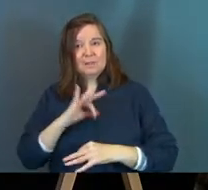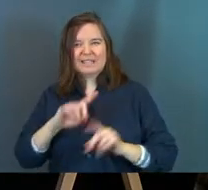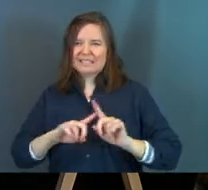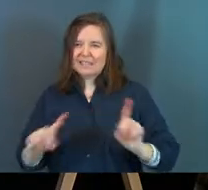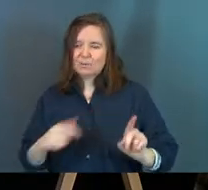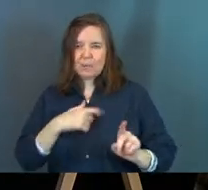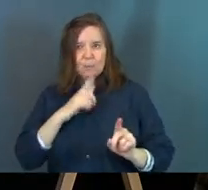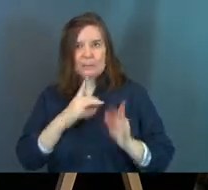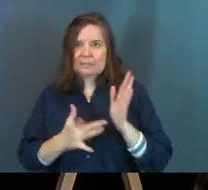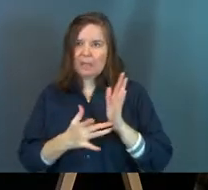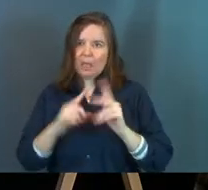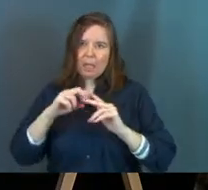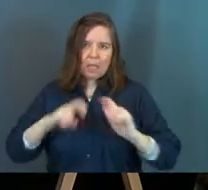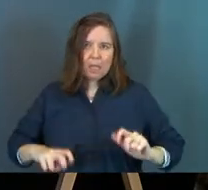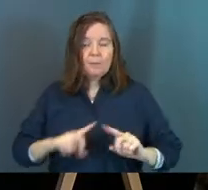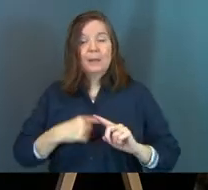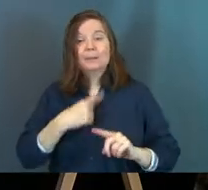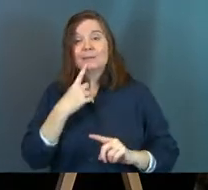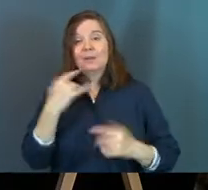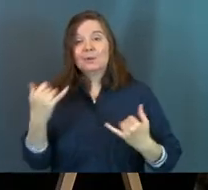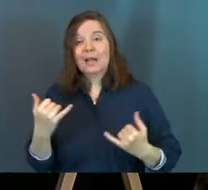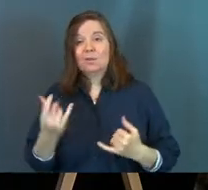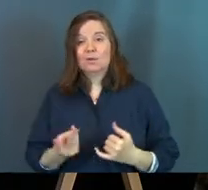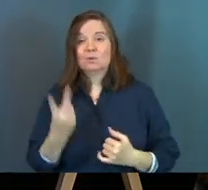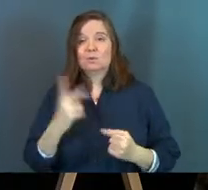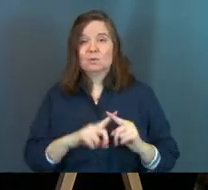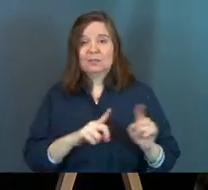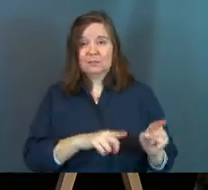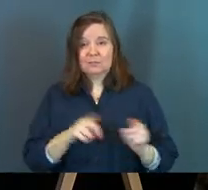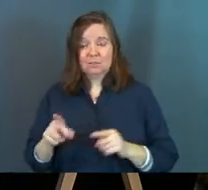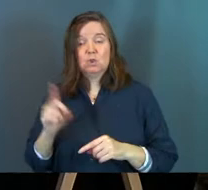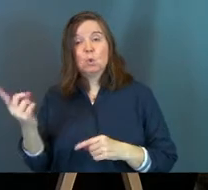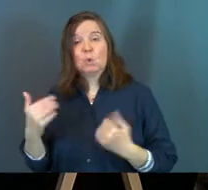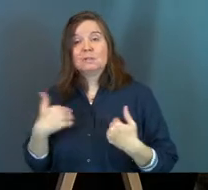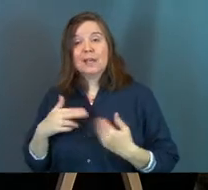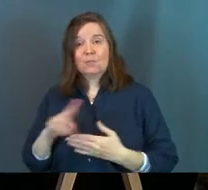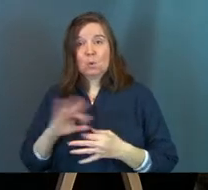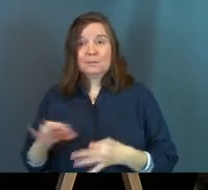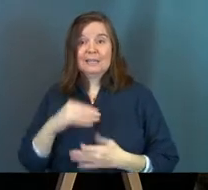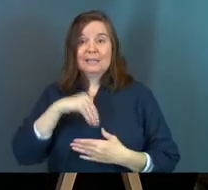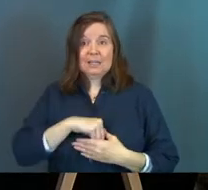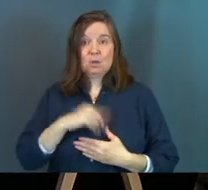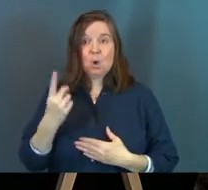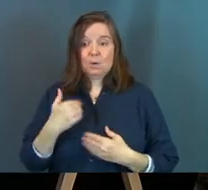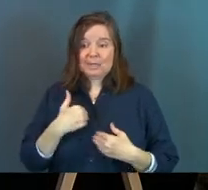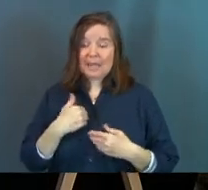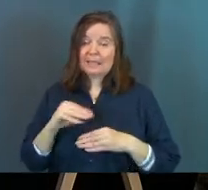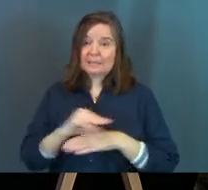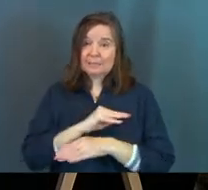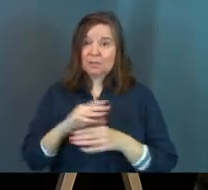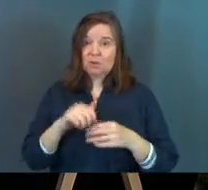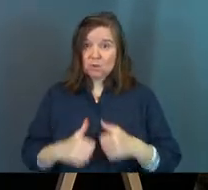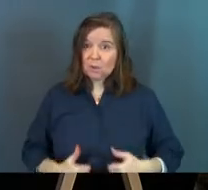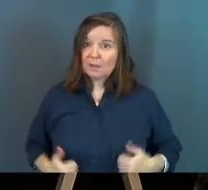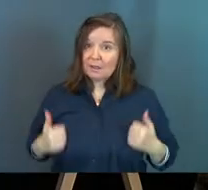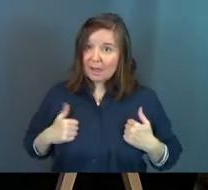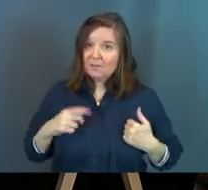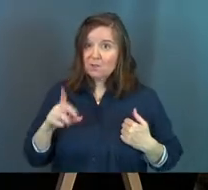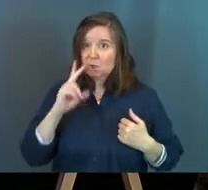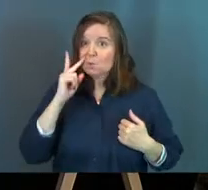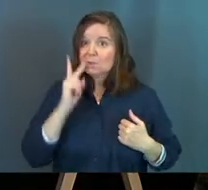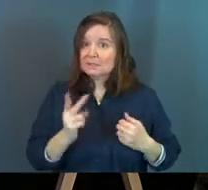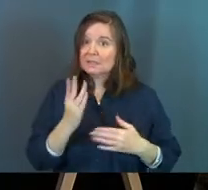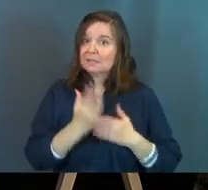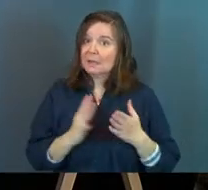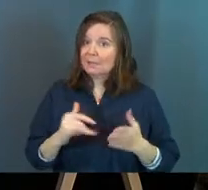ultra technical about it, but I'm just telling you now, on some level, you've always got the Holy Spirit, and he's got ministry in your life, and you're going to